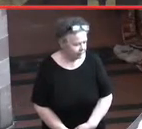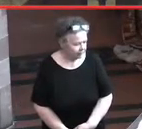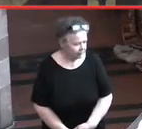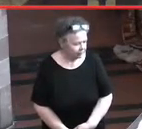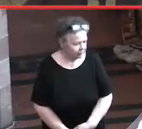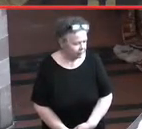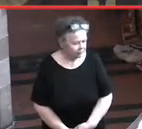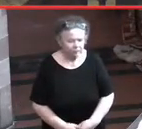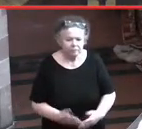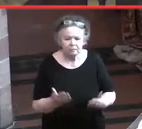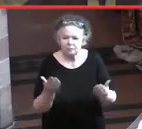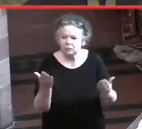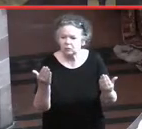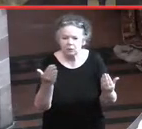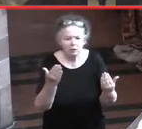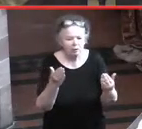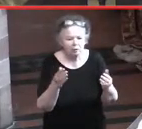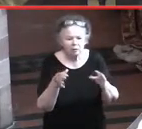Let's pray.